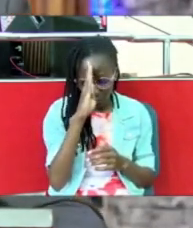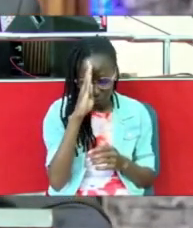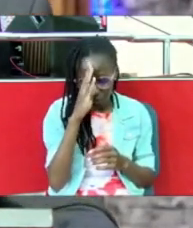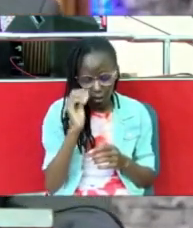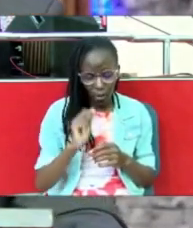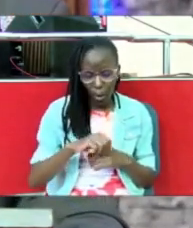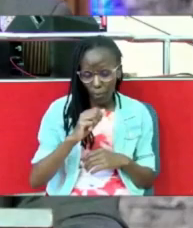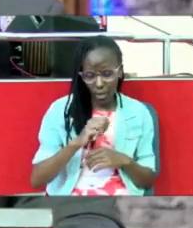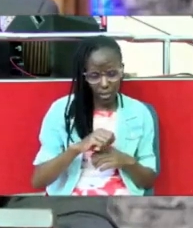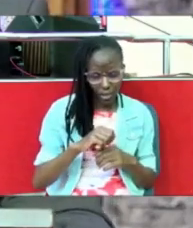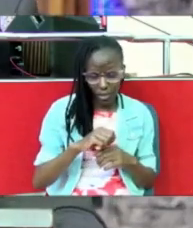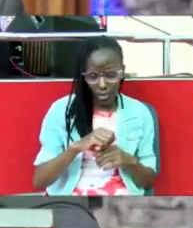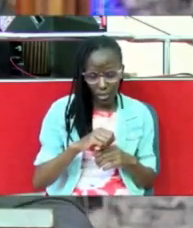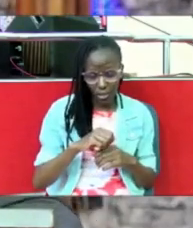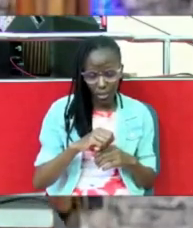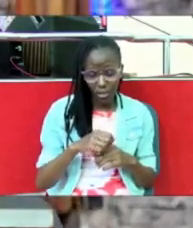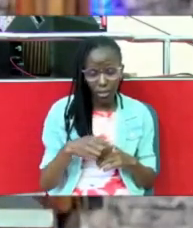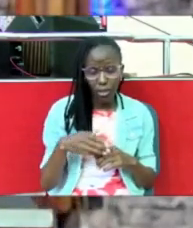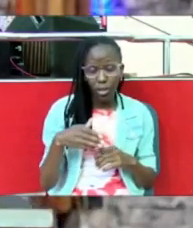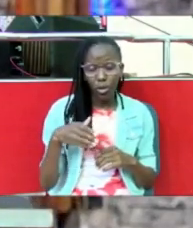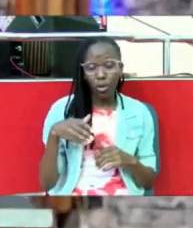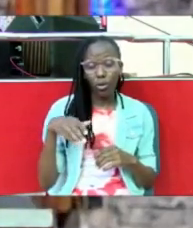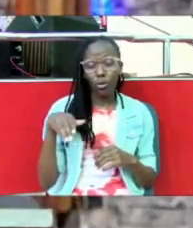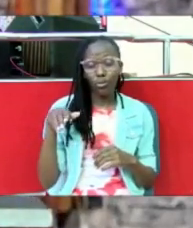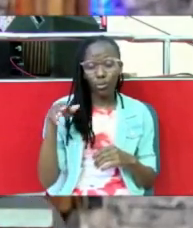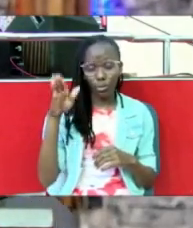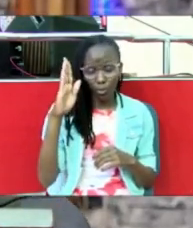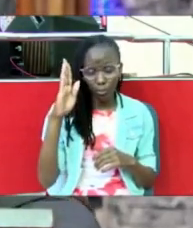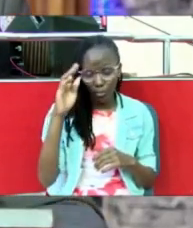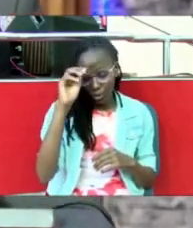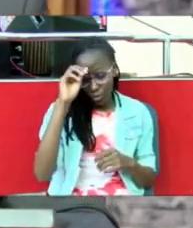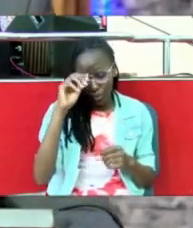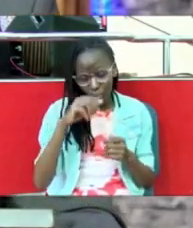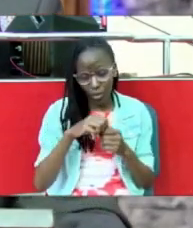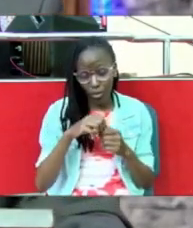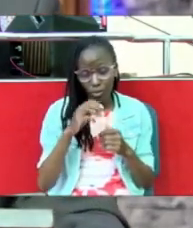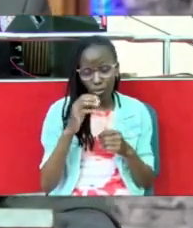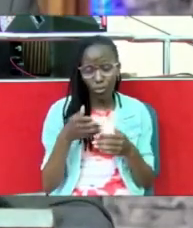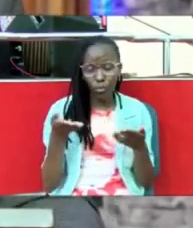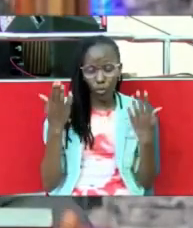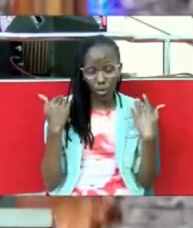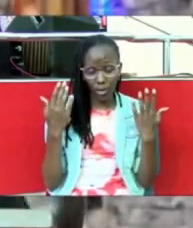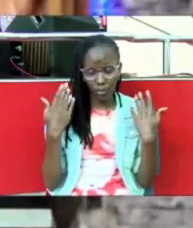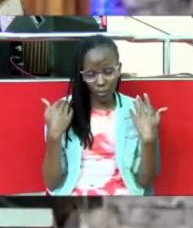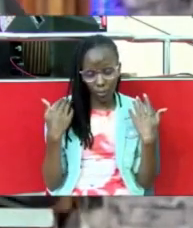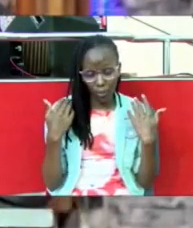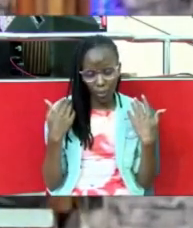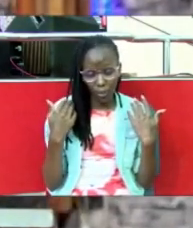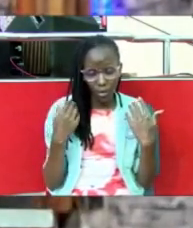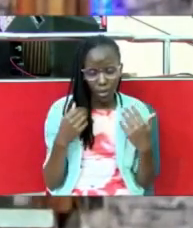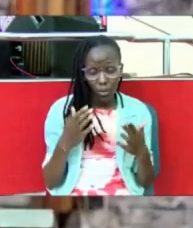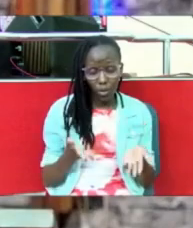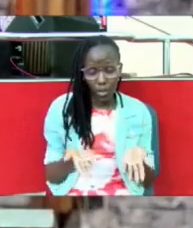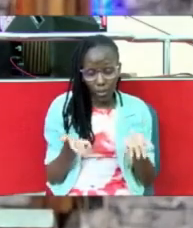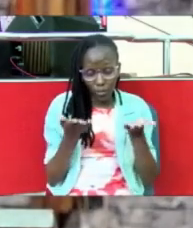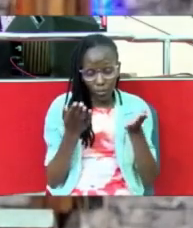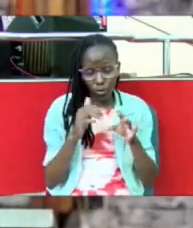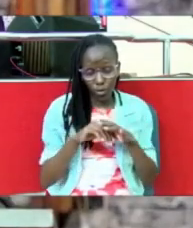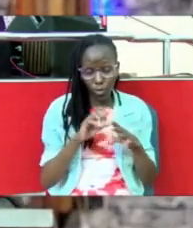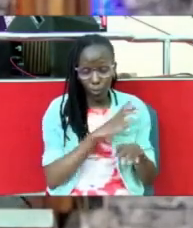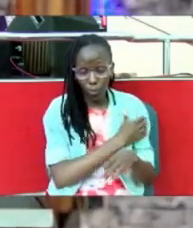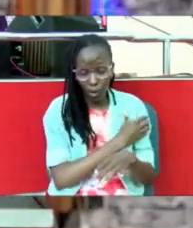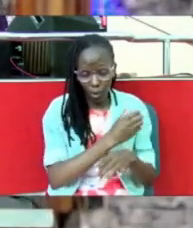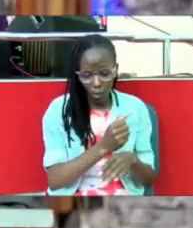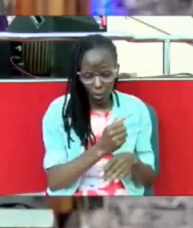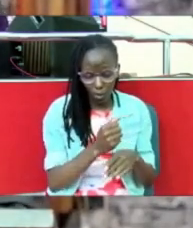you remember that, Lord, you remain the Ancient of Days, who is forever faithful. And that, Lord, you are exalted in power. Lord,